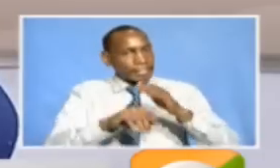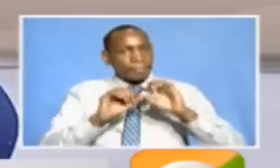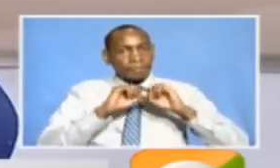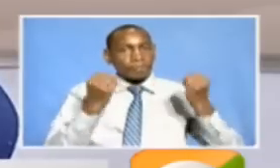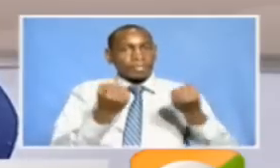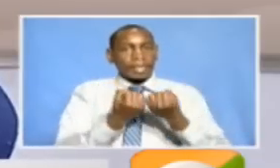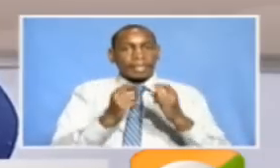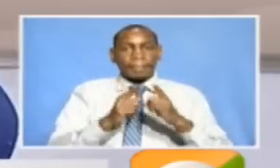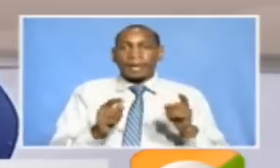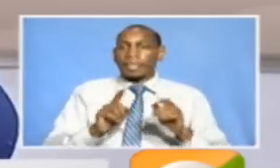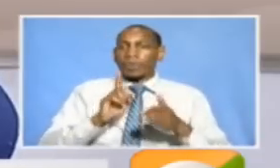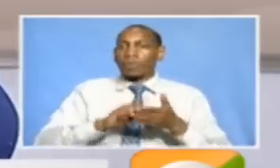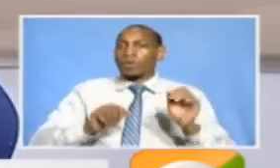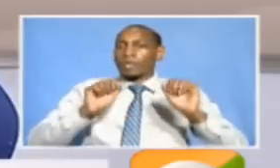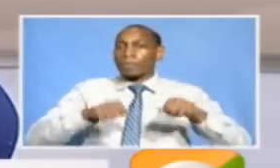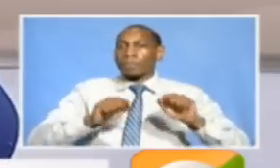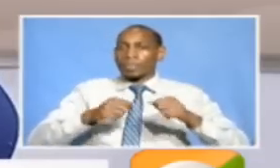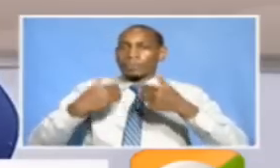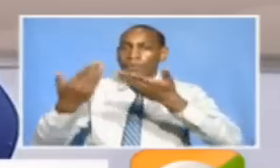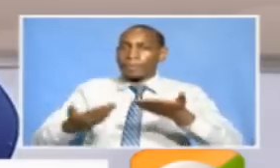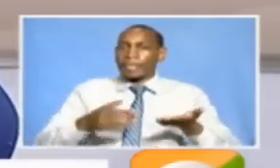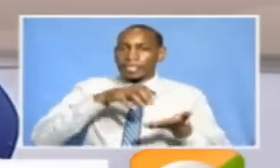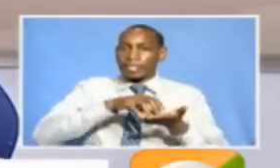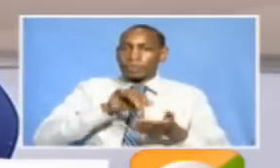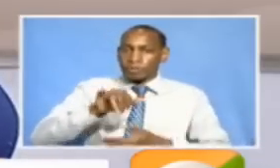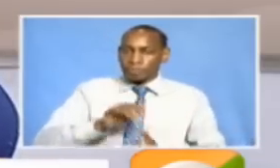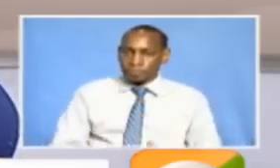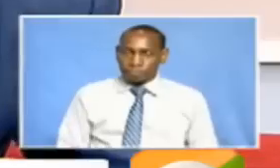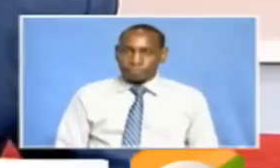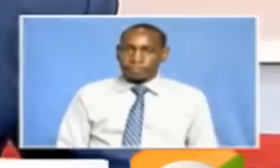but what could lead to that? Yeah, you see,